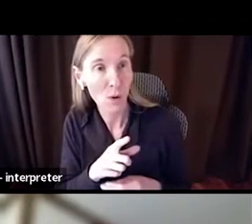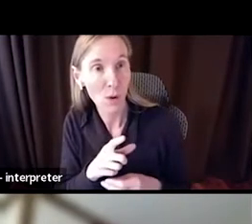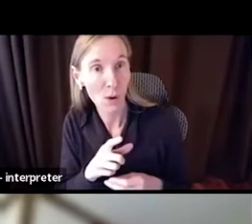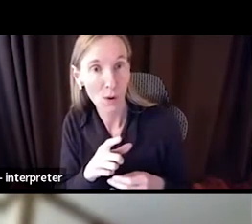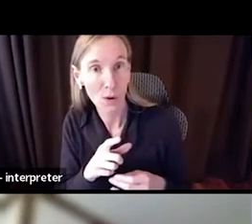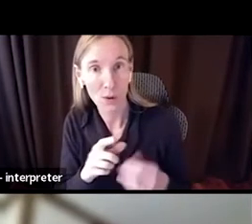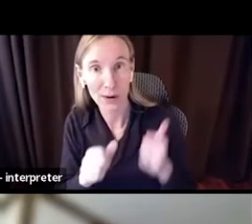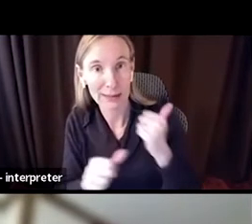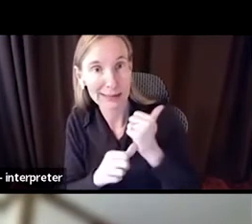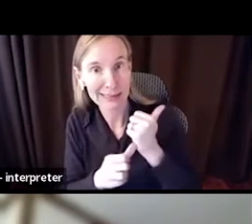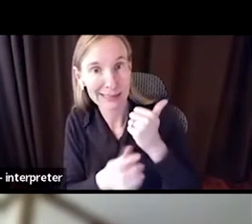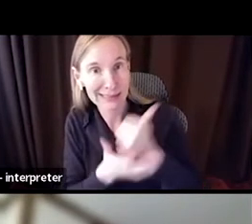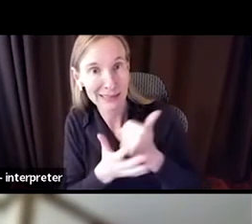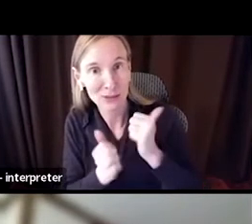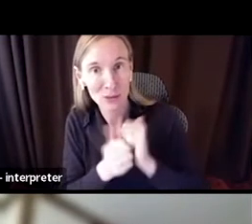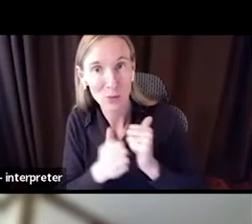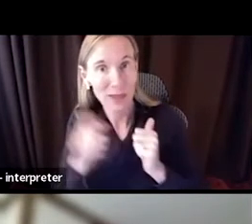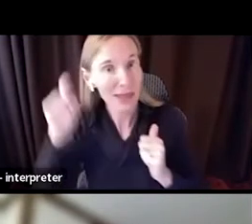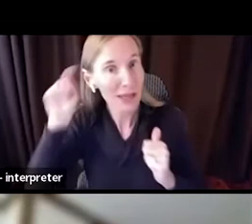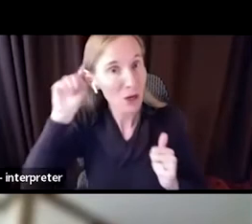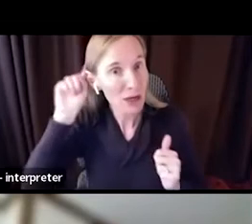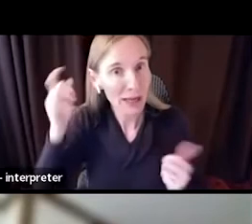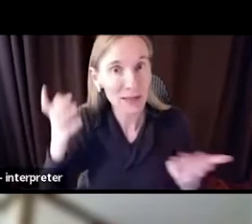assistance with hearing aids?